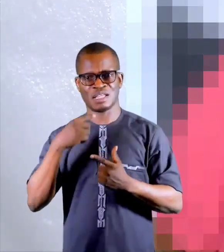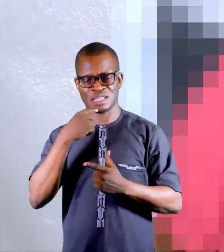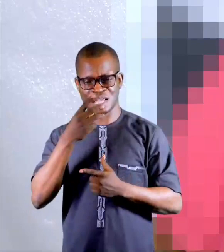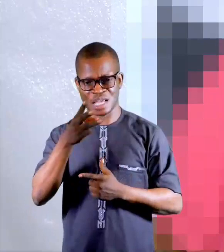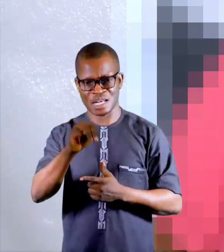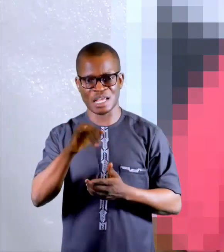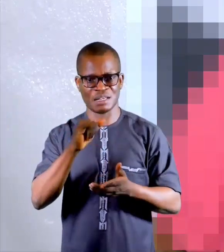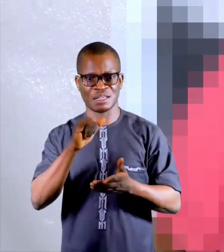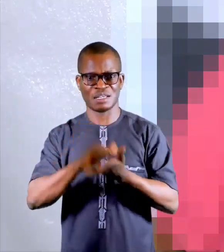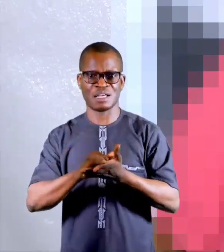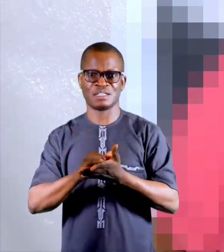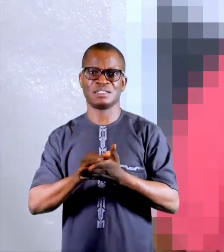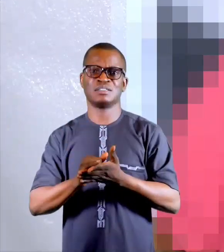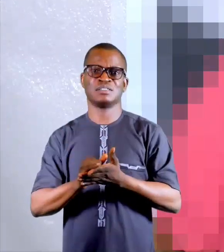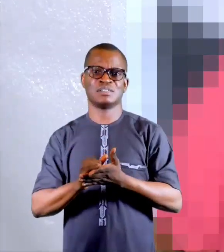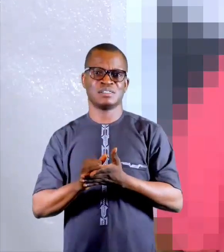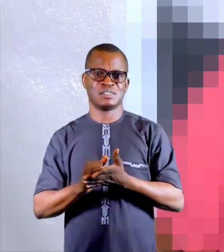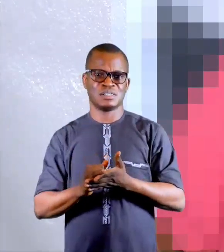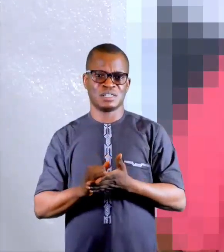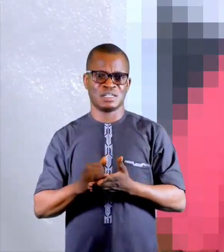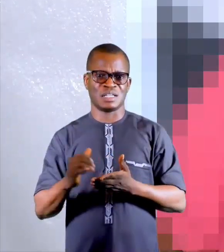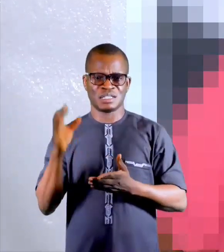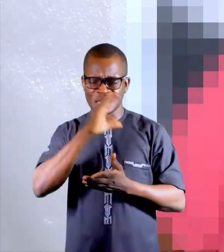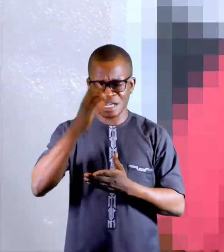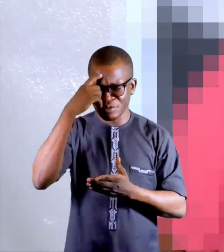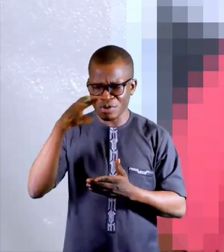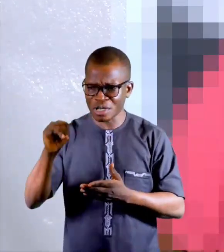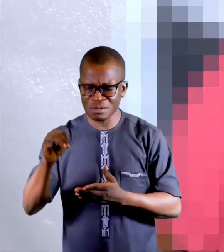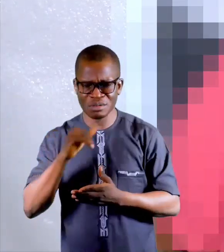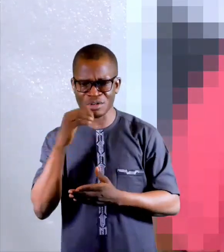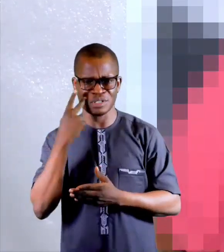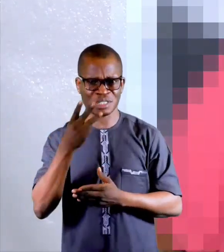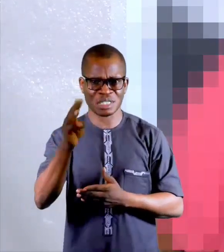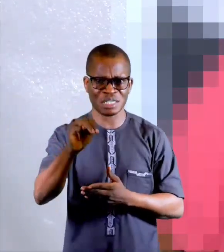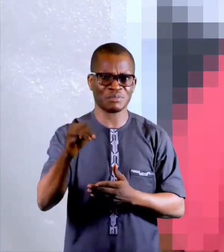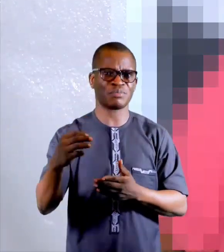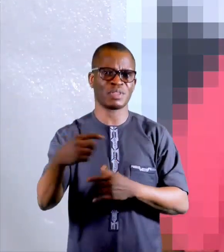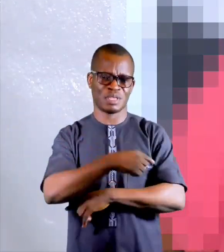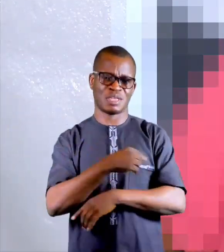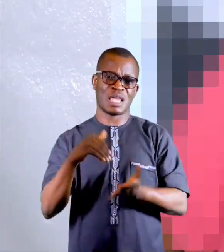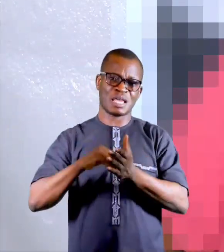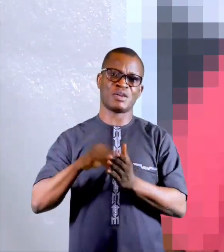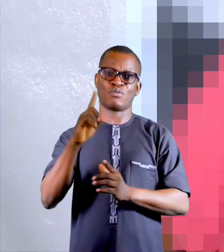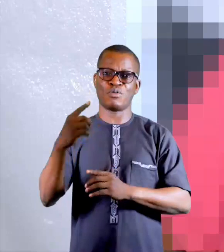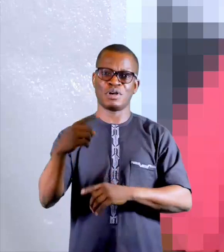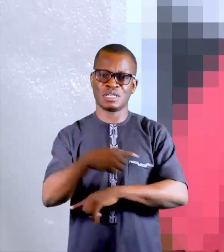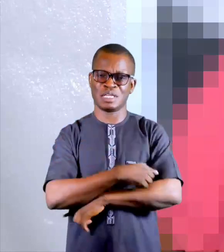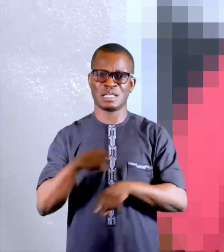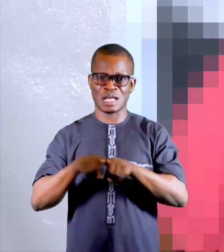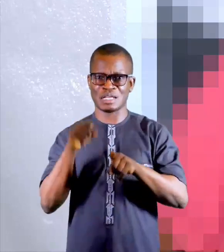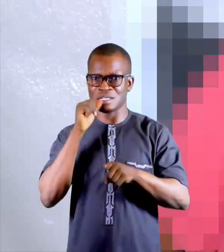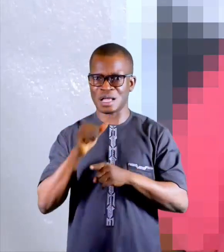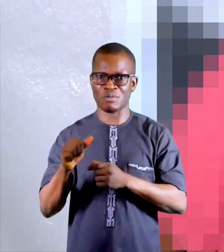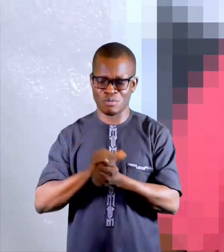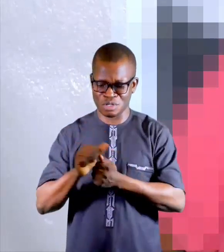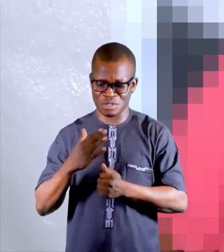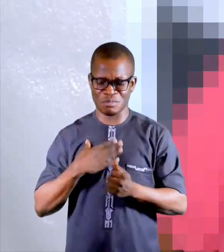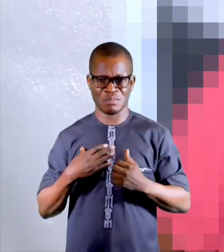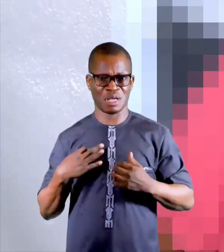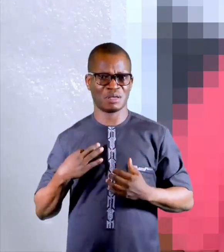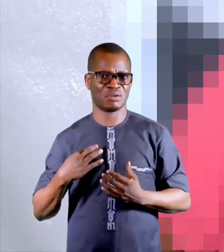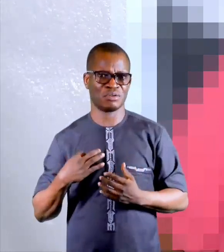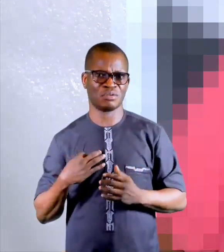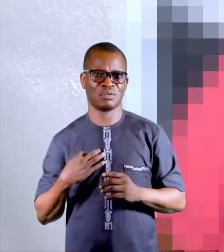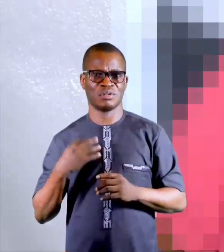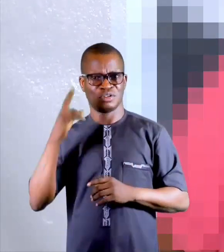tell them, they find him, they did not see him. Then one day I was washing my clothes. Uncle